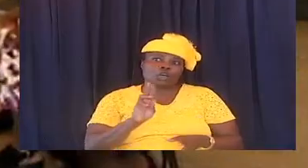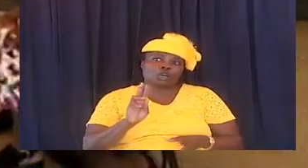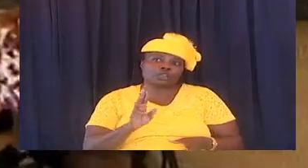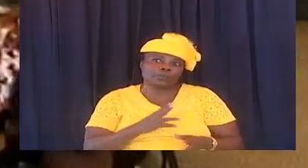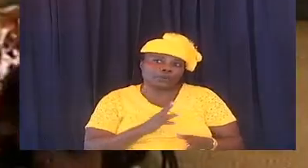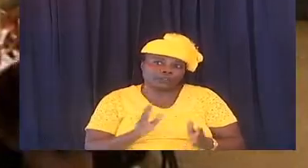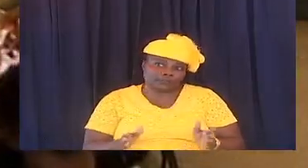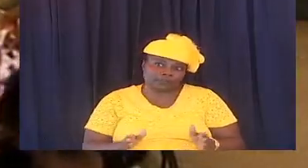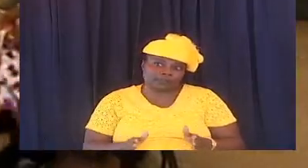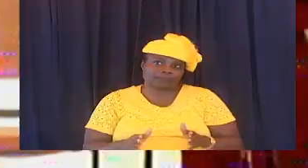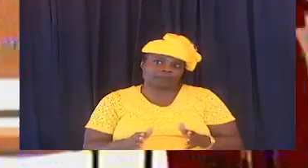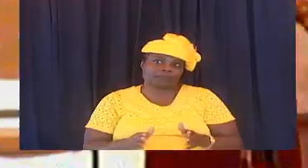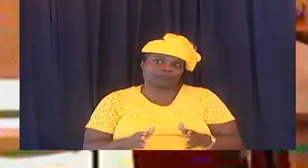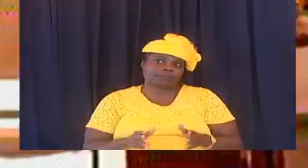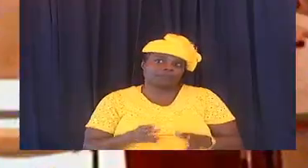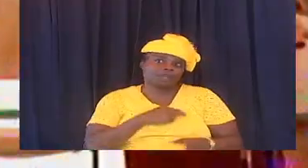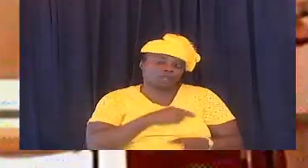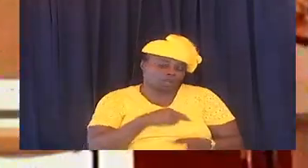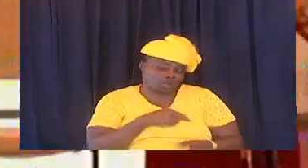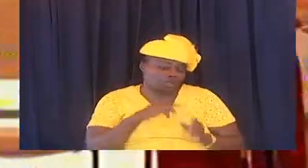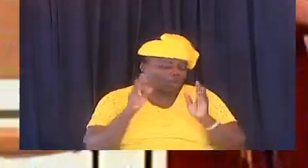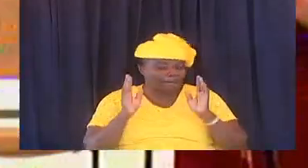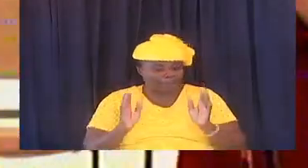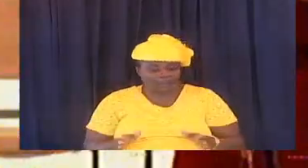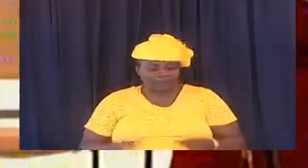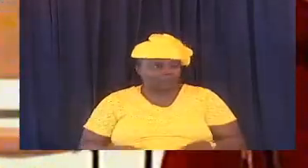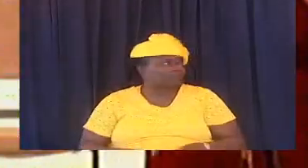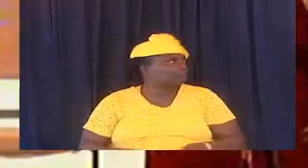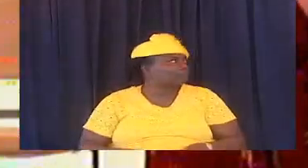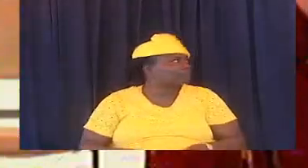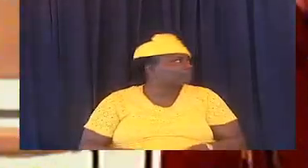through. Praise God. Let's not get adjusted.